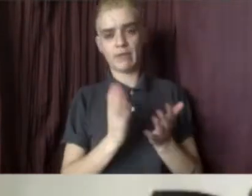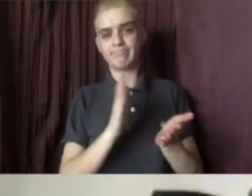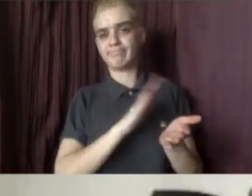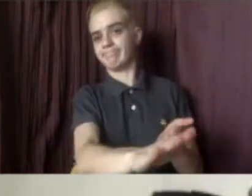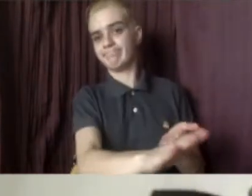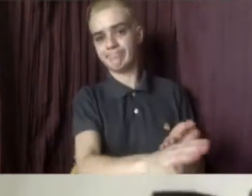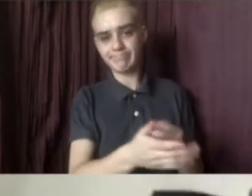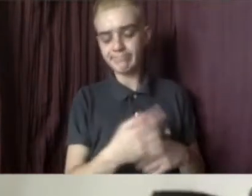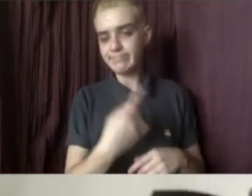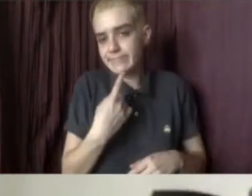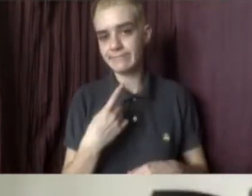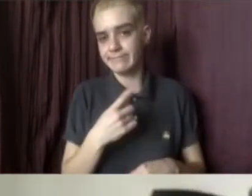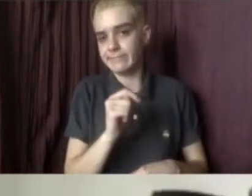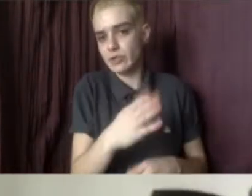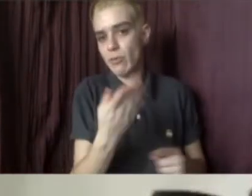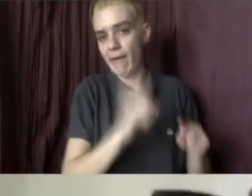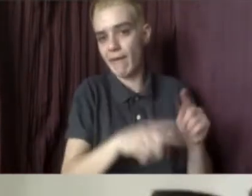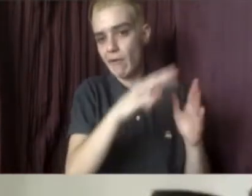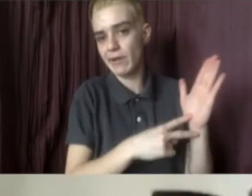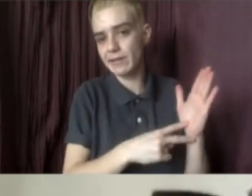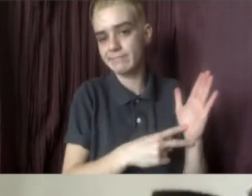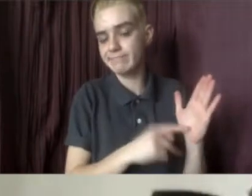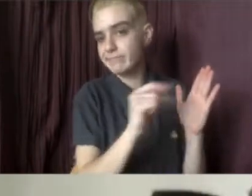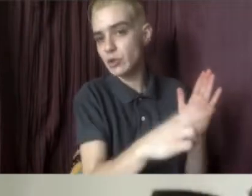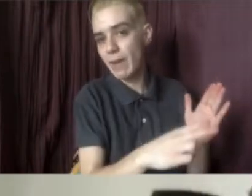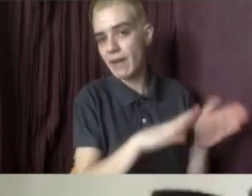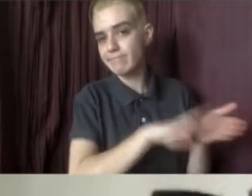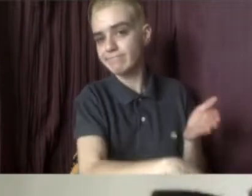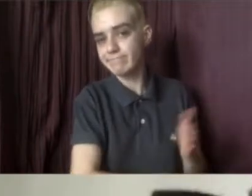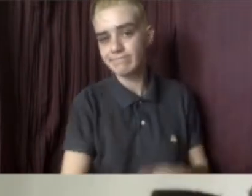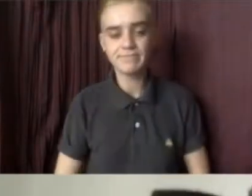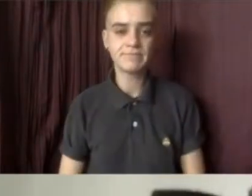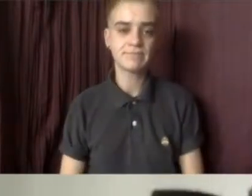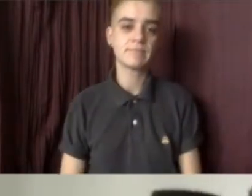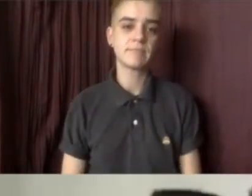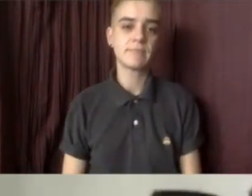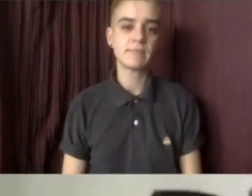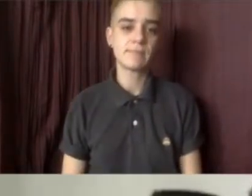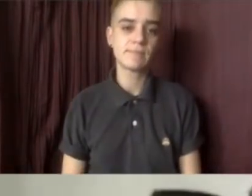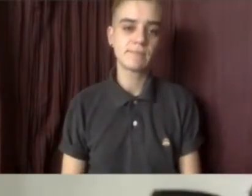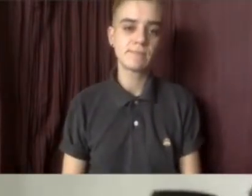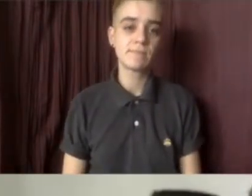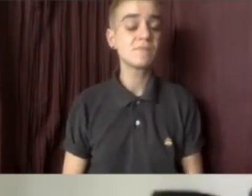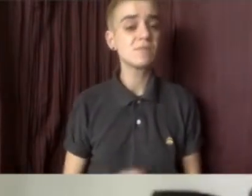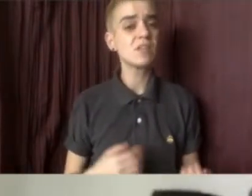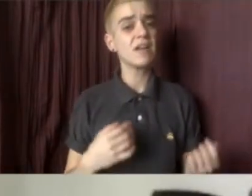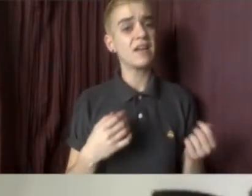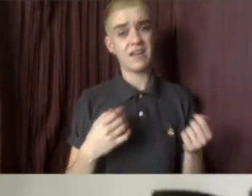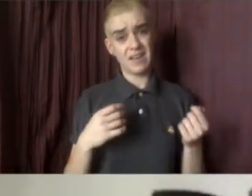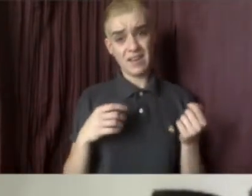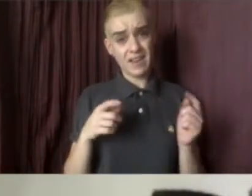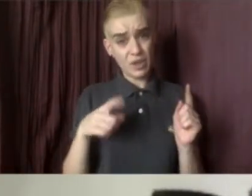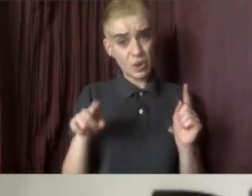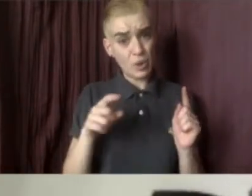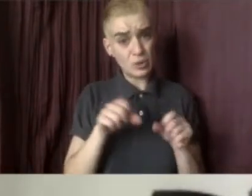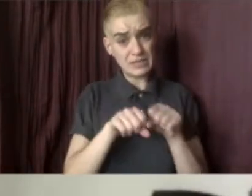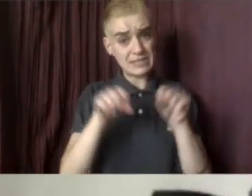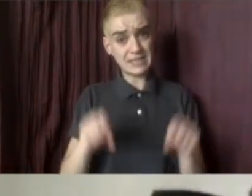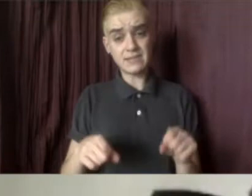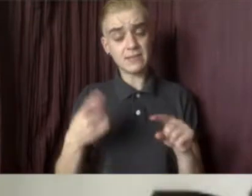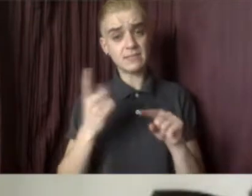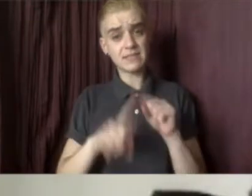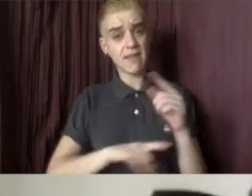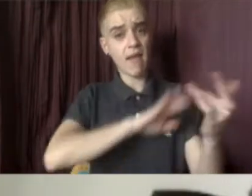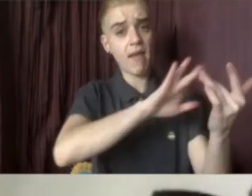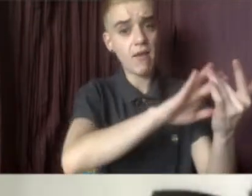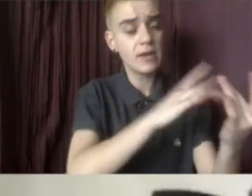happening in Georgia, they don't want that to happen. So they're not going to do that. So a lot of our people can't vote by mail. We also have what's